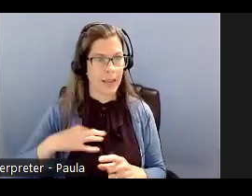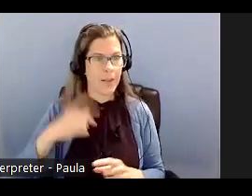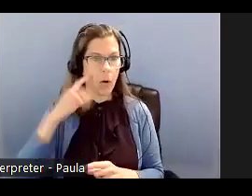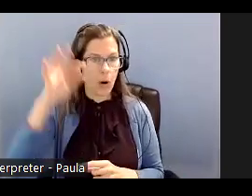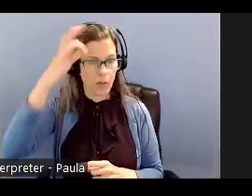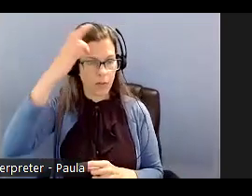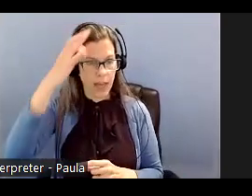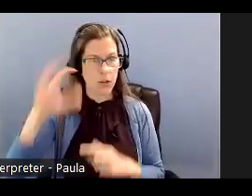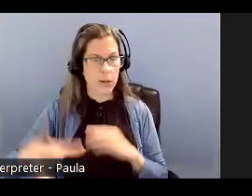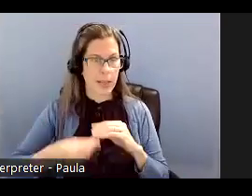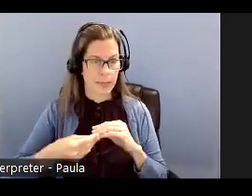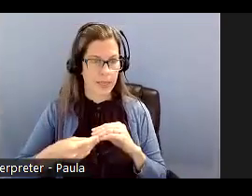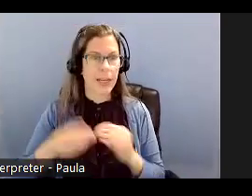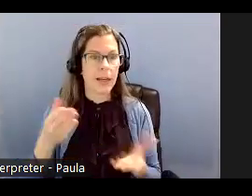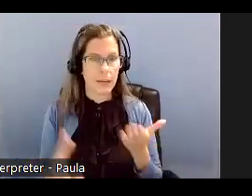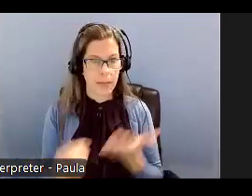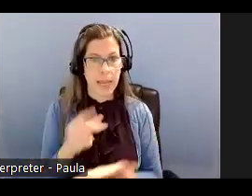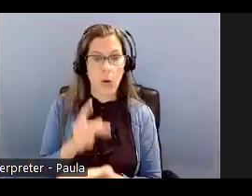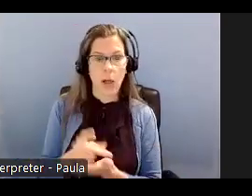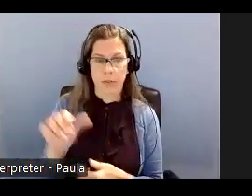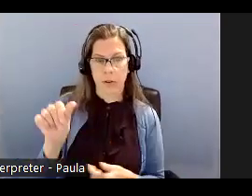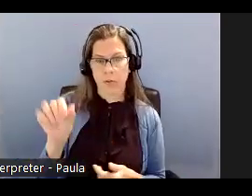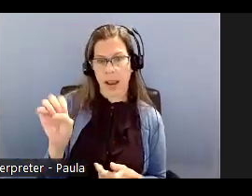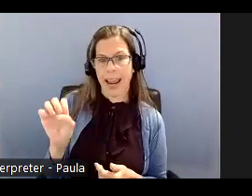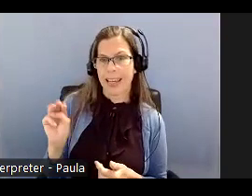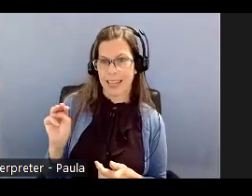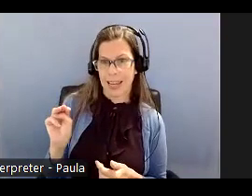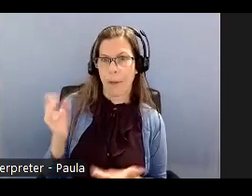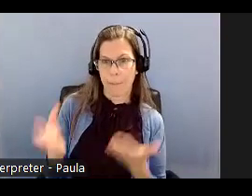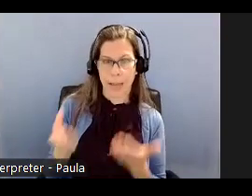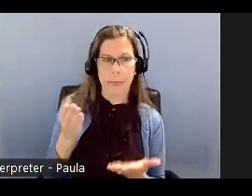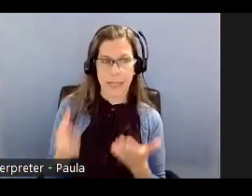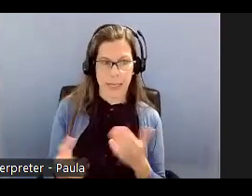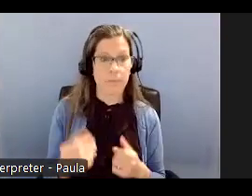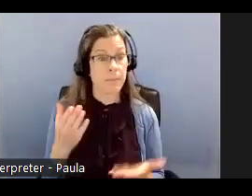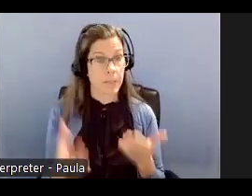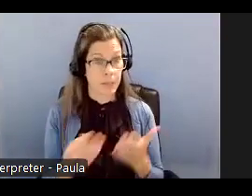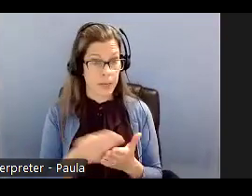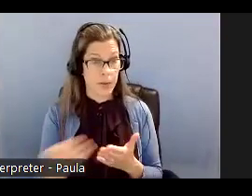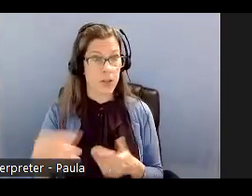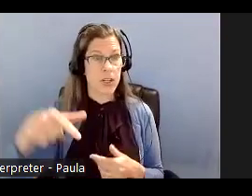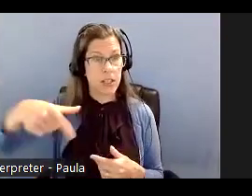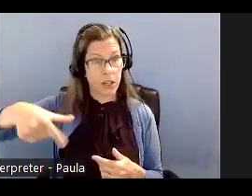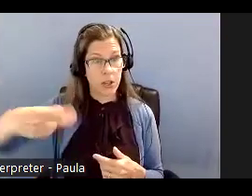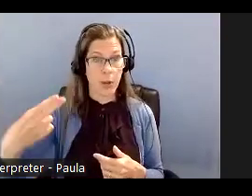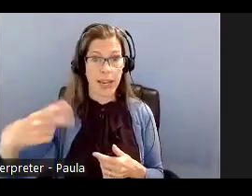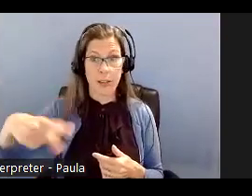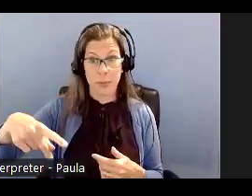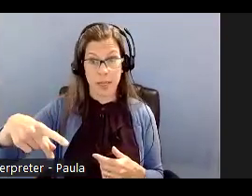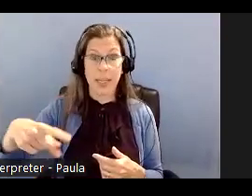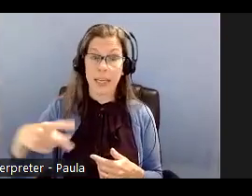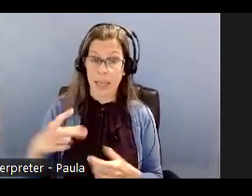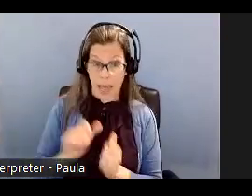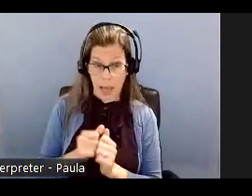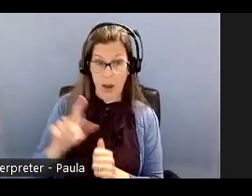for federal subsidies, but may qualify for AEM. He may also purchase a qualified health plan with tax